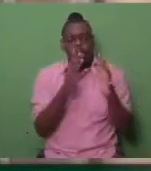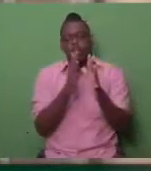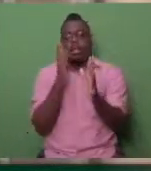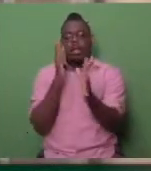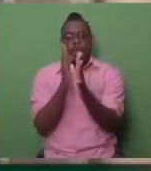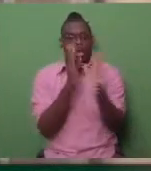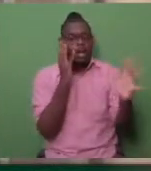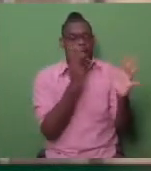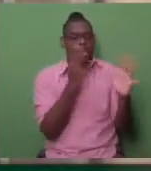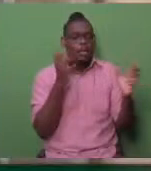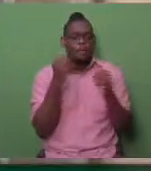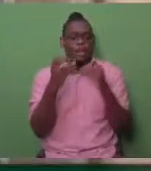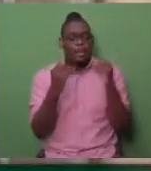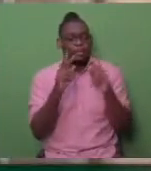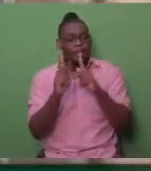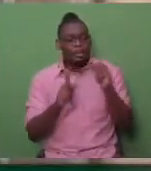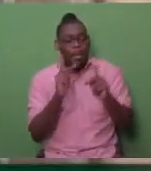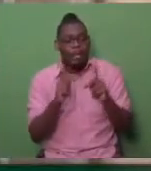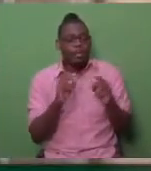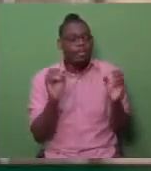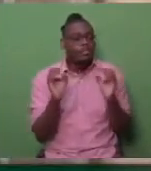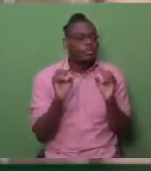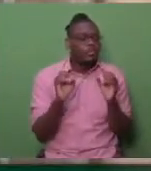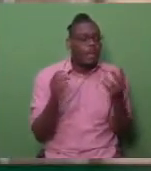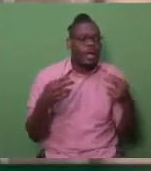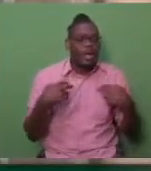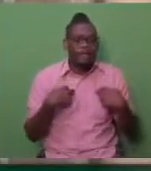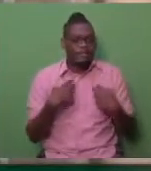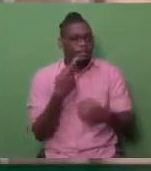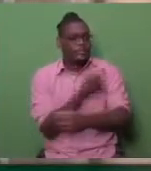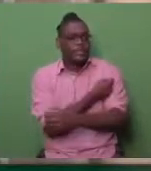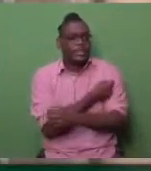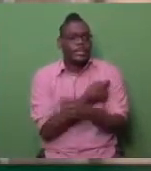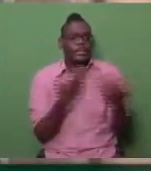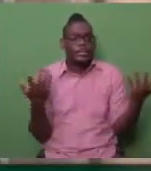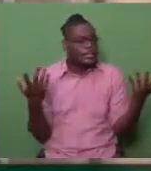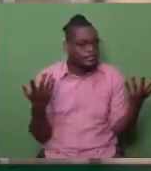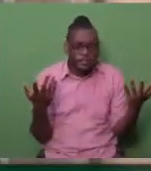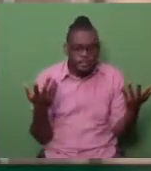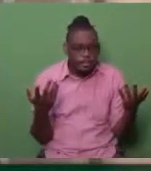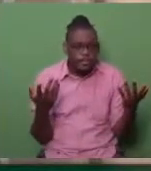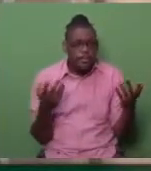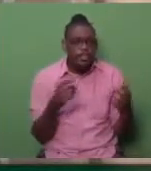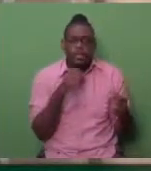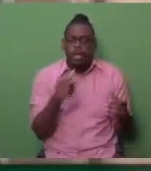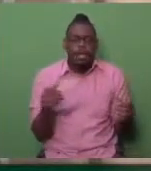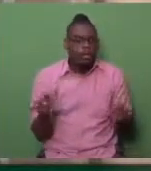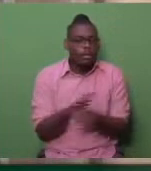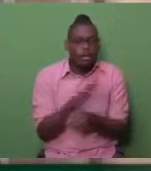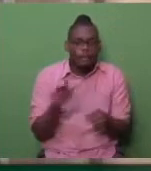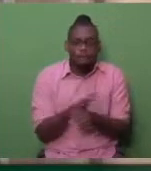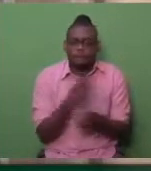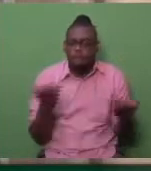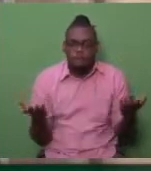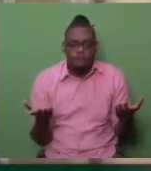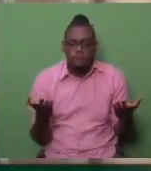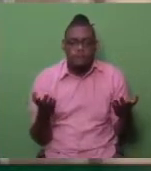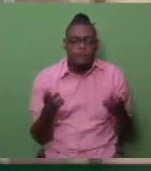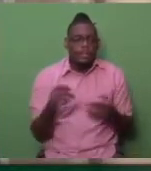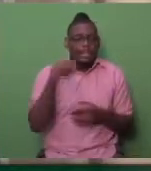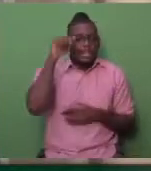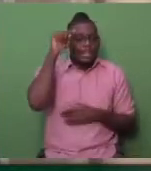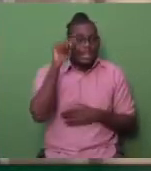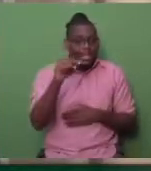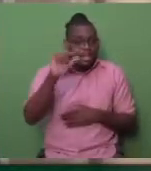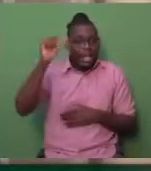have this propaganda press conference scene going on. This government never treated the pandemic as a public health emergency.